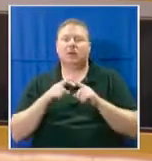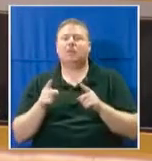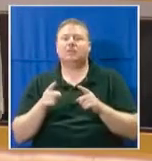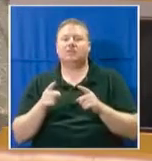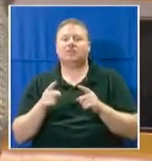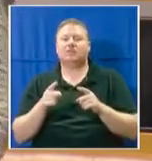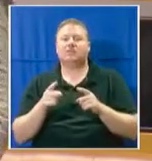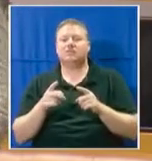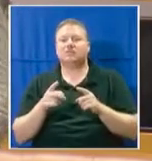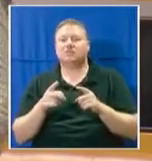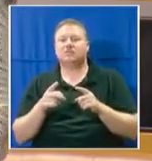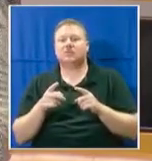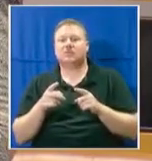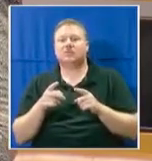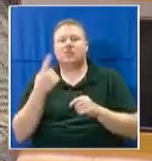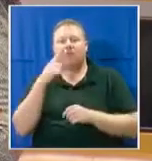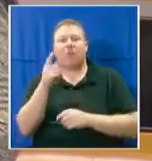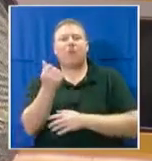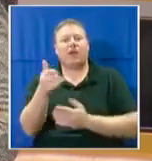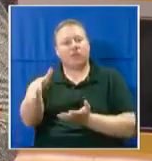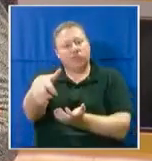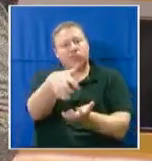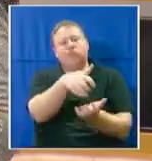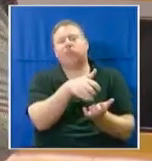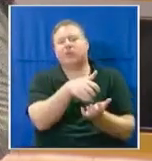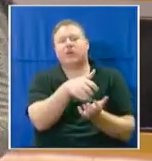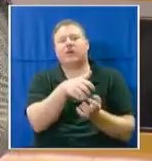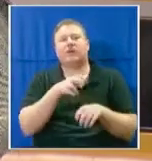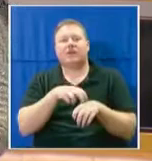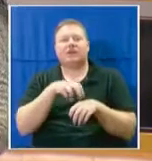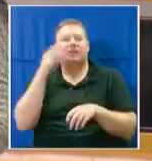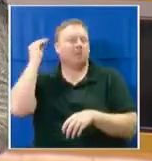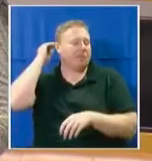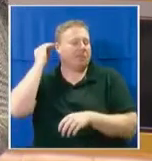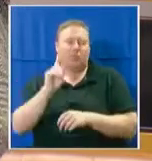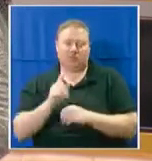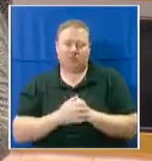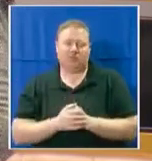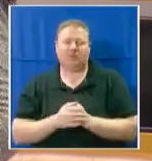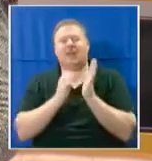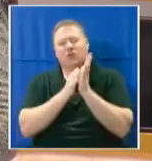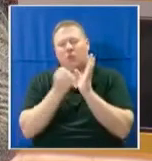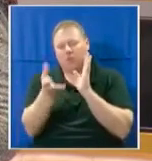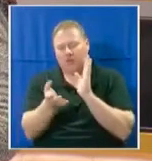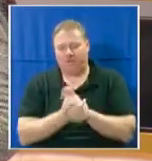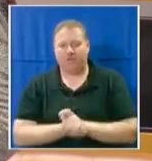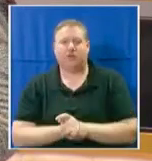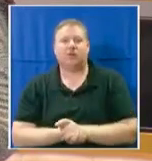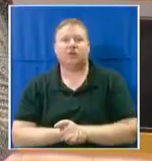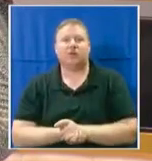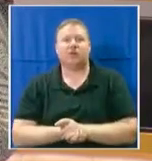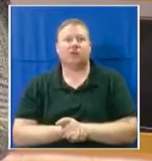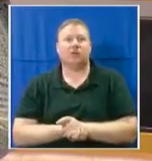revenue, we also must remember, let me give you an example. When